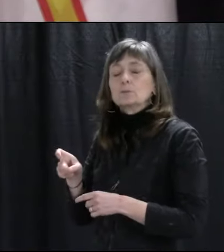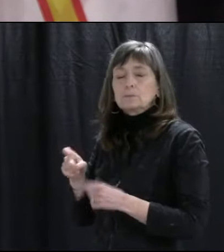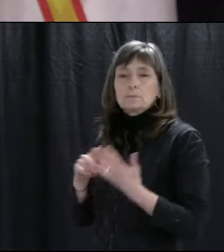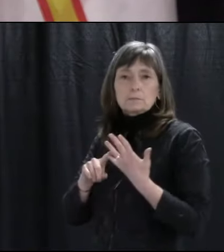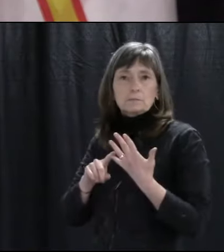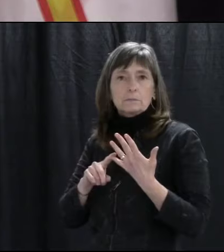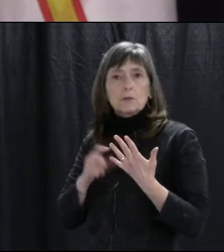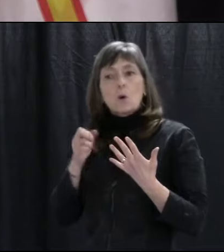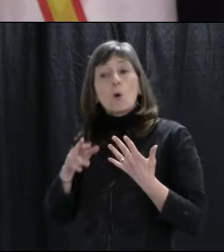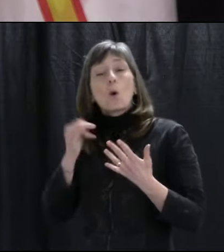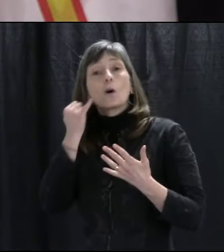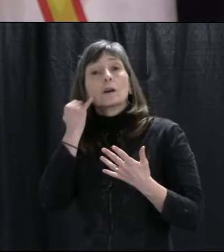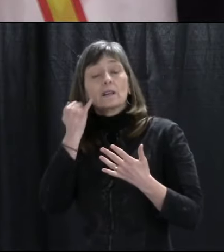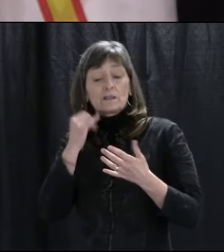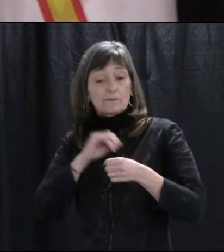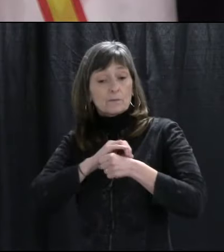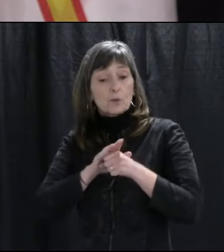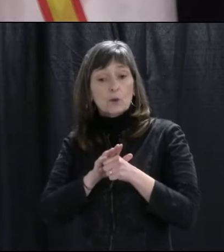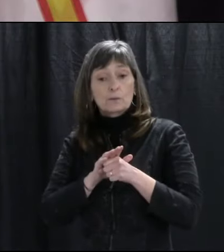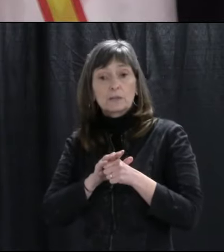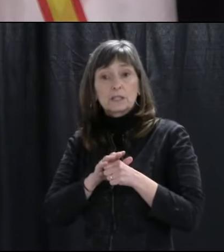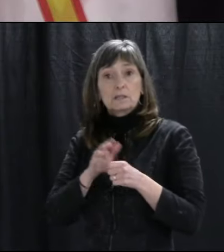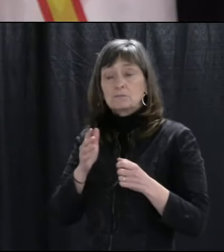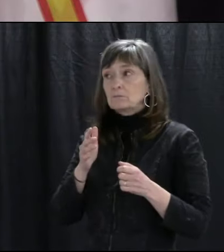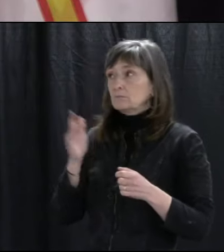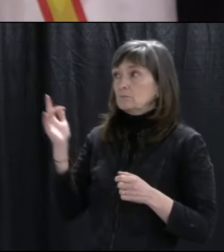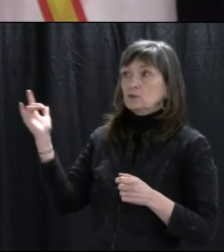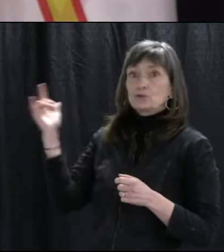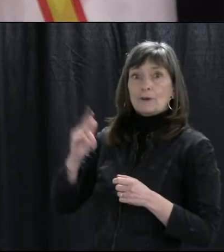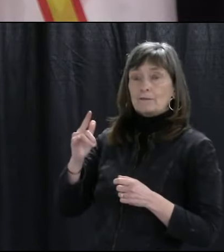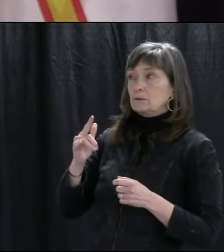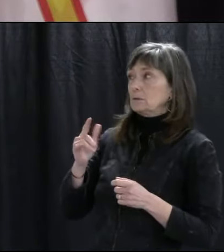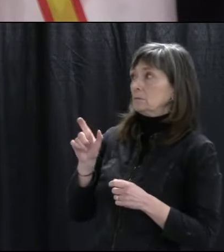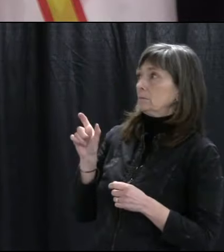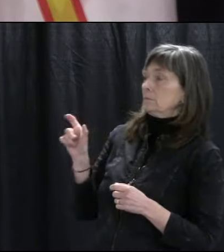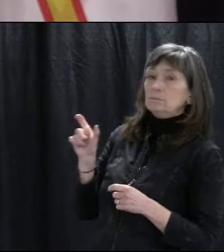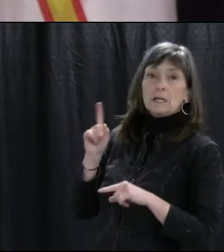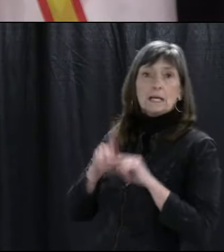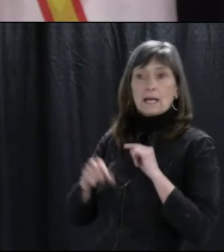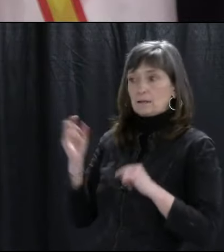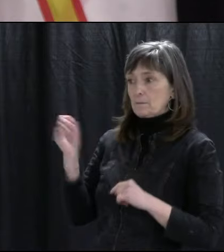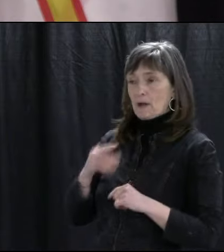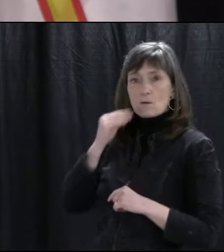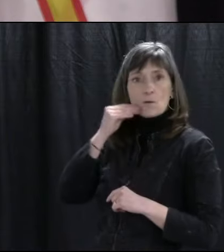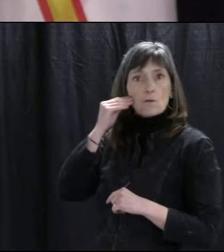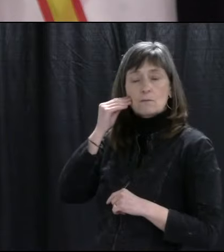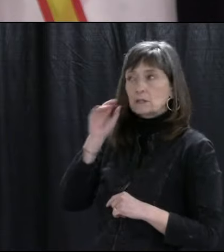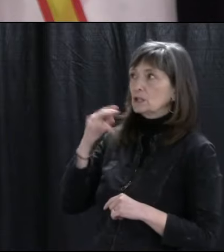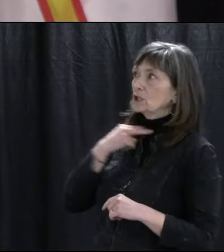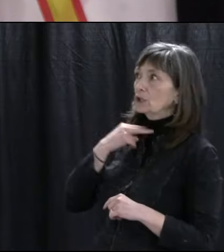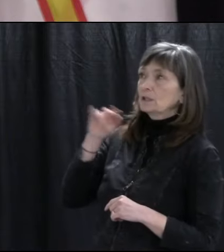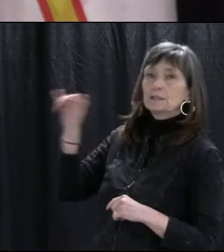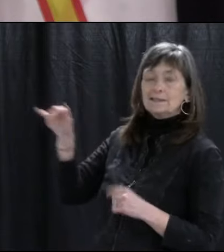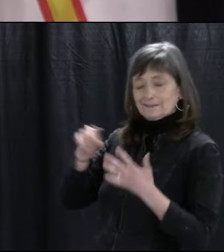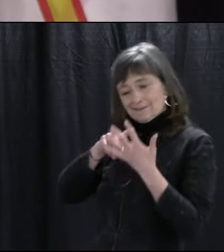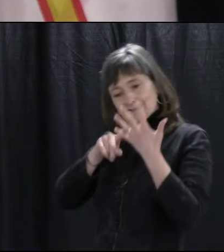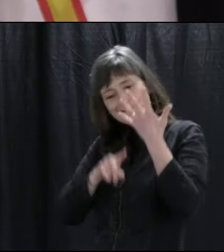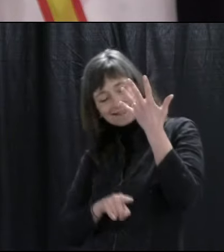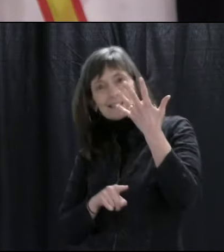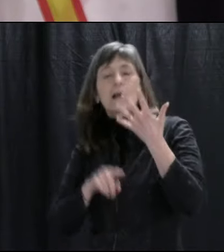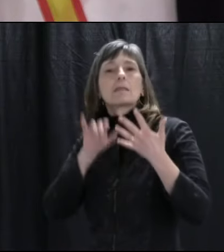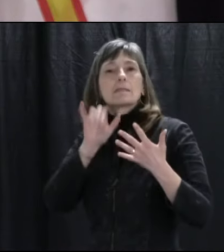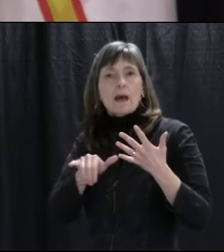affected by travel restrictions and cannot reasonably be expected to travel back to the province. This is what today's amendments under the